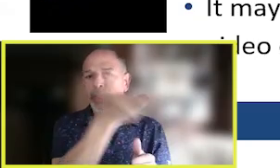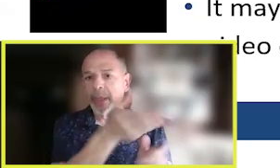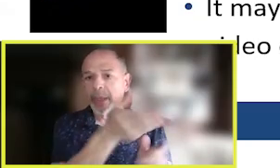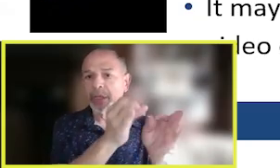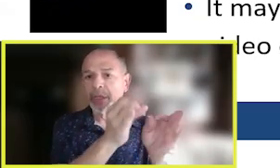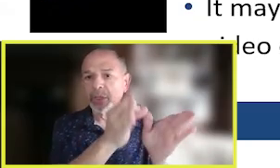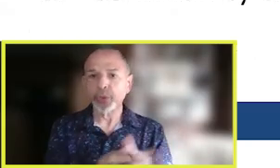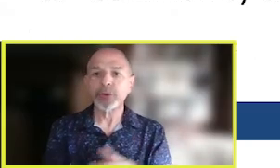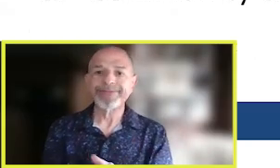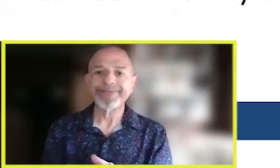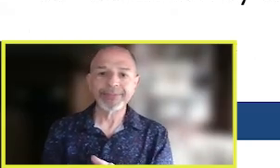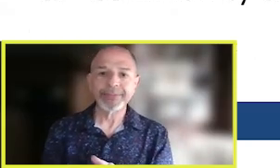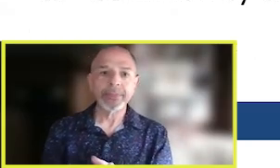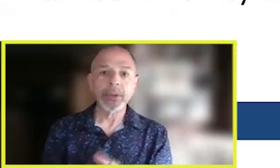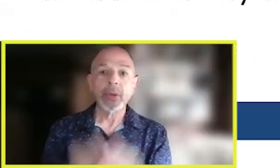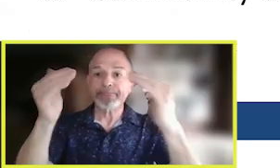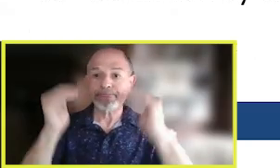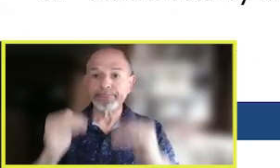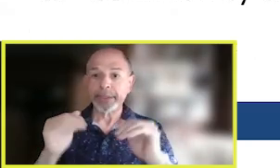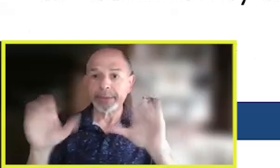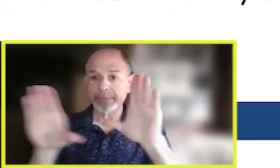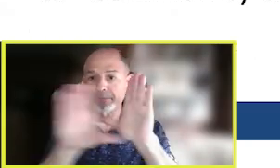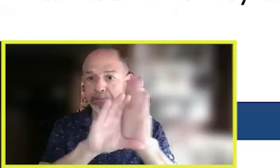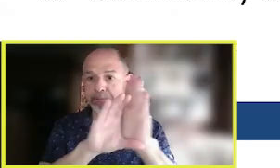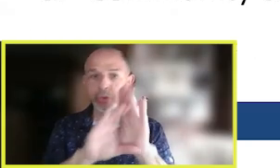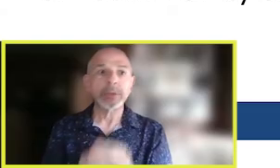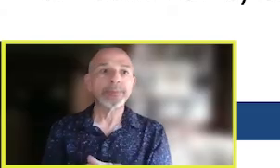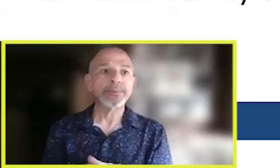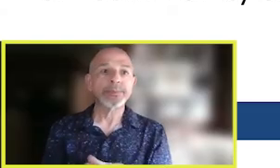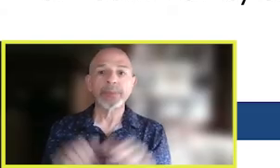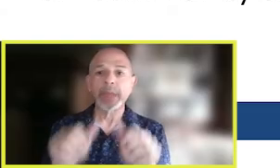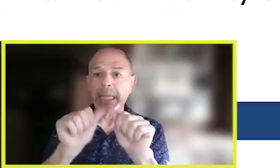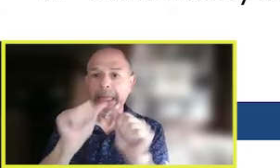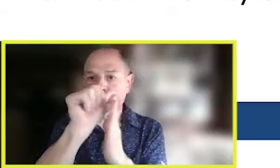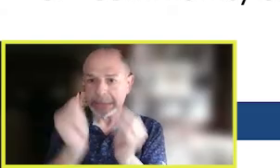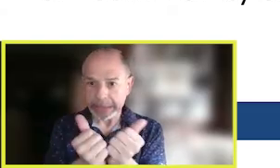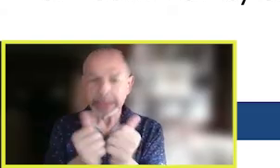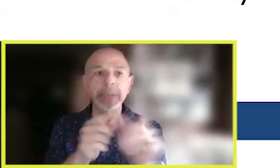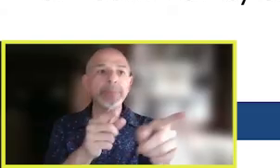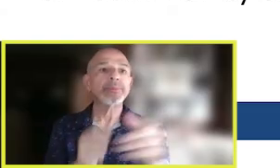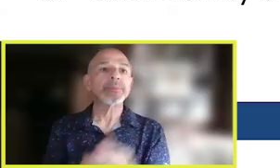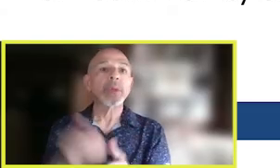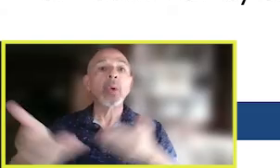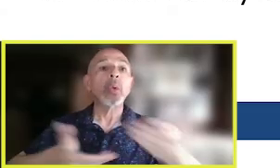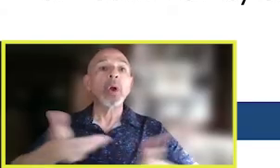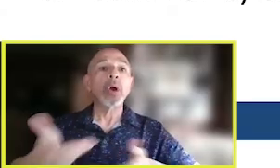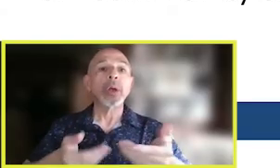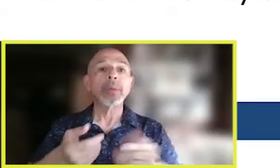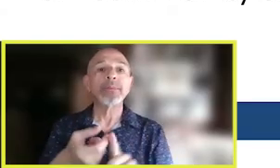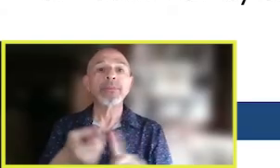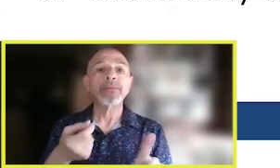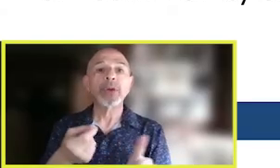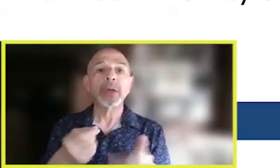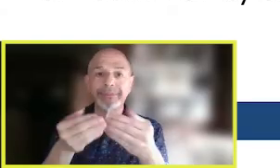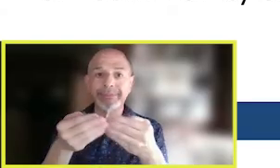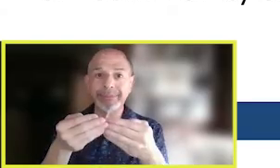Who's doing this next slide? Here we go. Agenda. First, we have a welcome message from the Division of